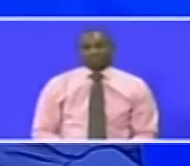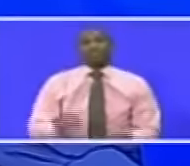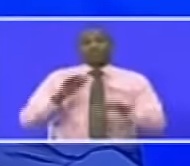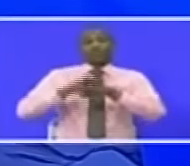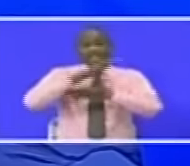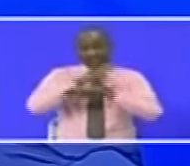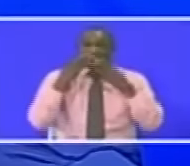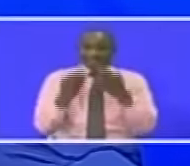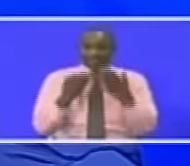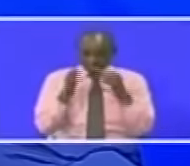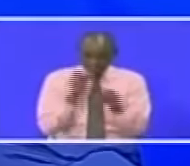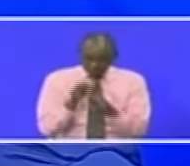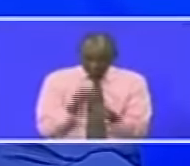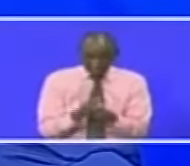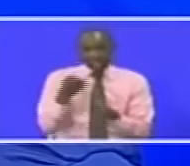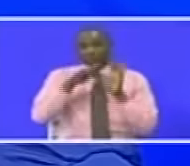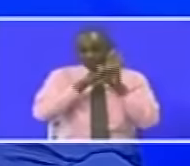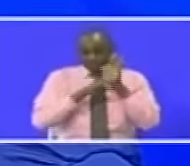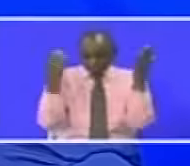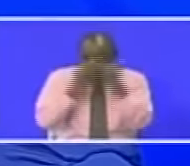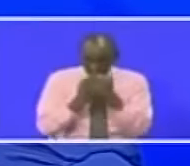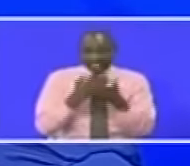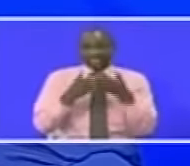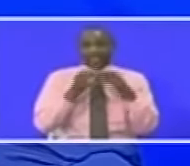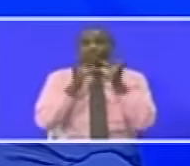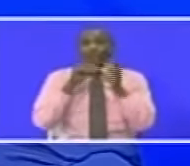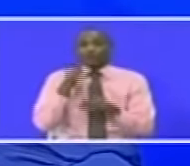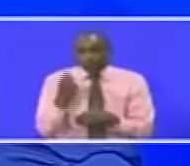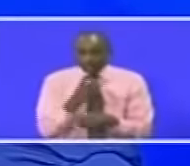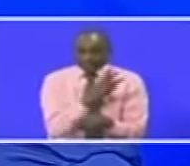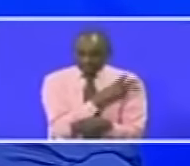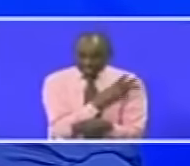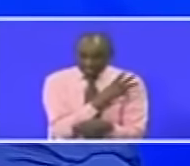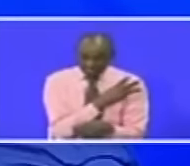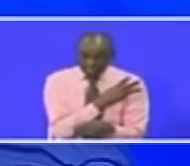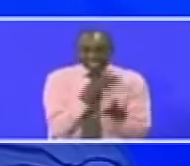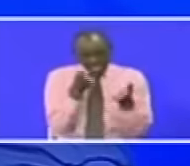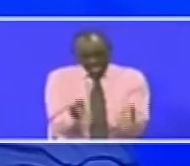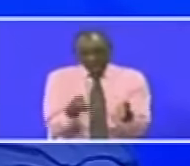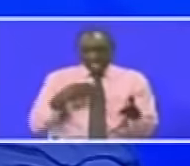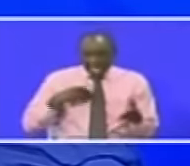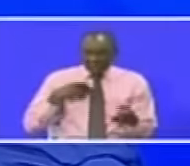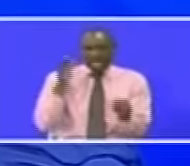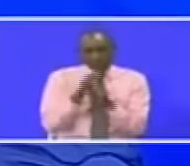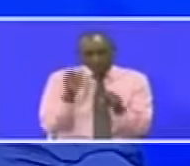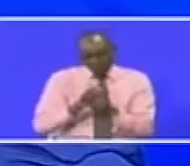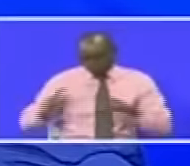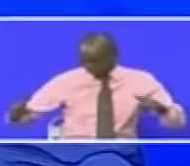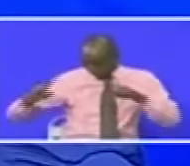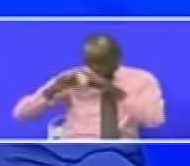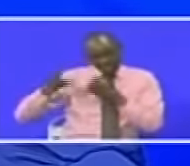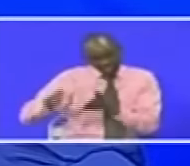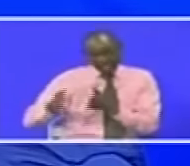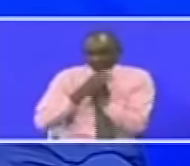Good evening and thanks for joining us on our program tonight. Our sign language interpreter is William Siller. We have lots lined up for you. The number, lest we